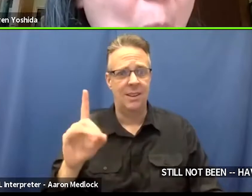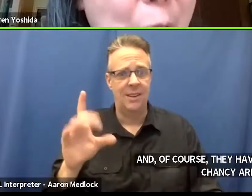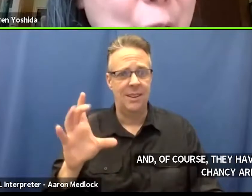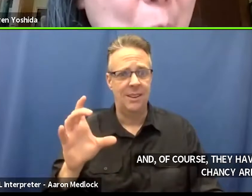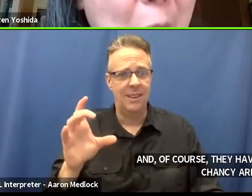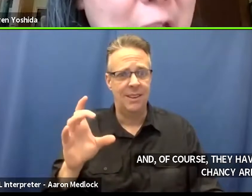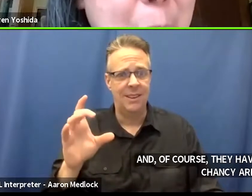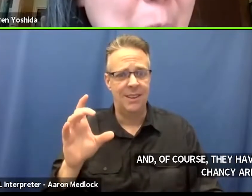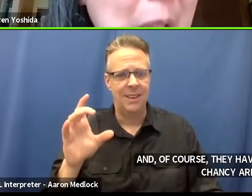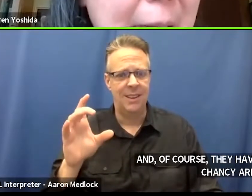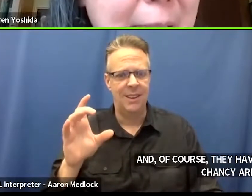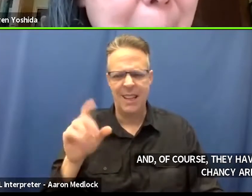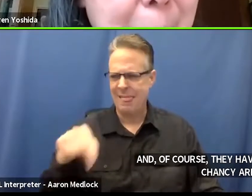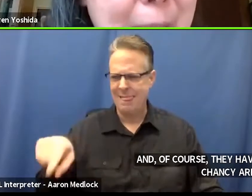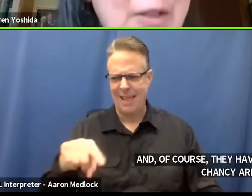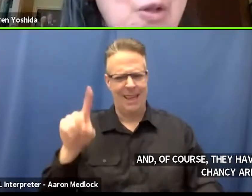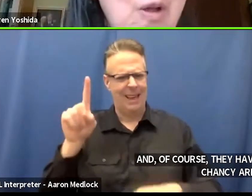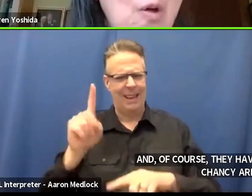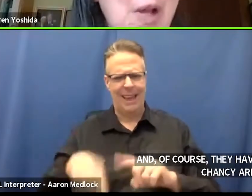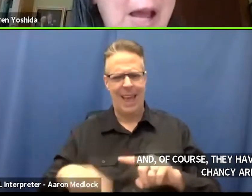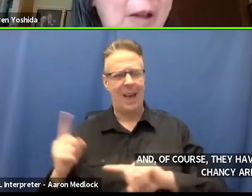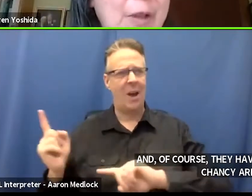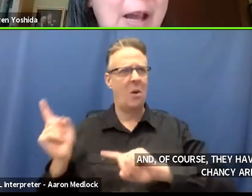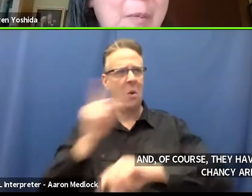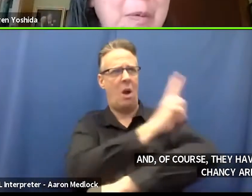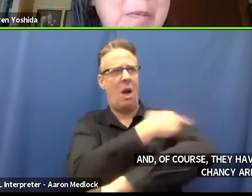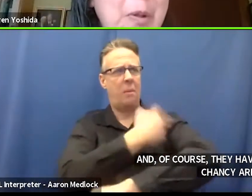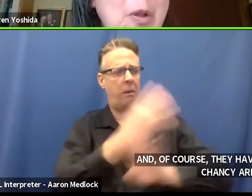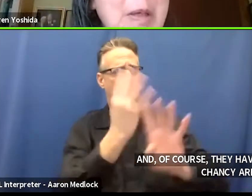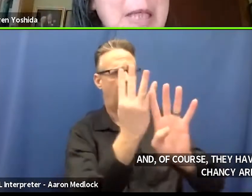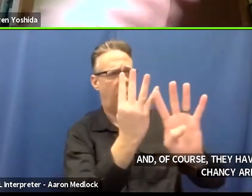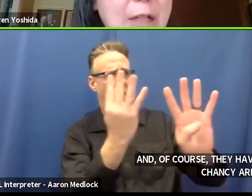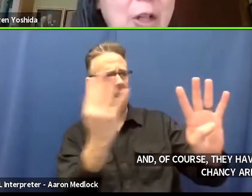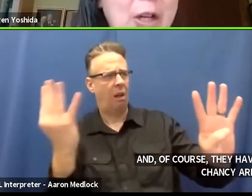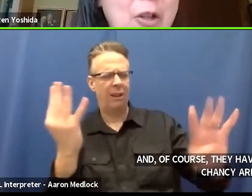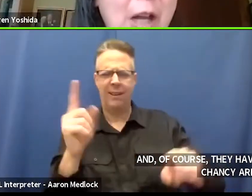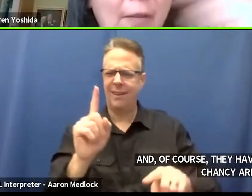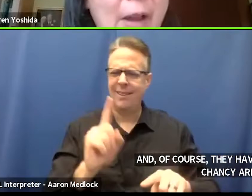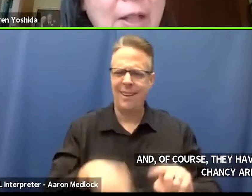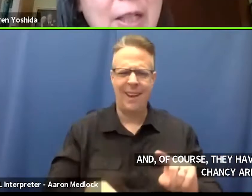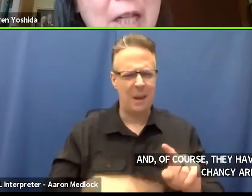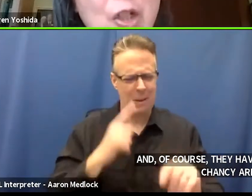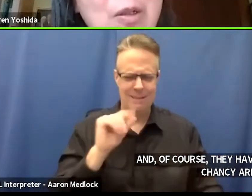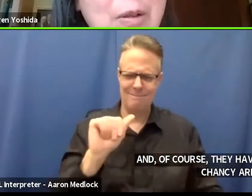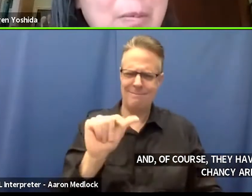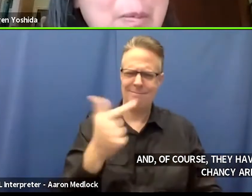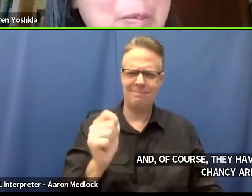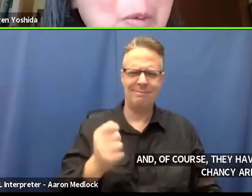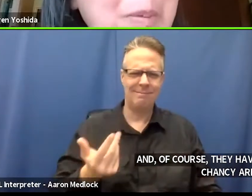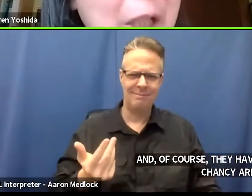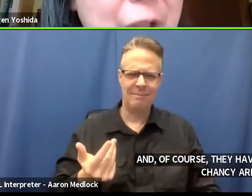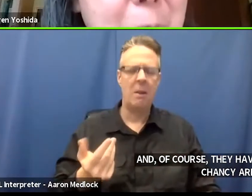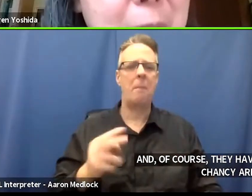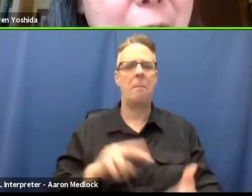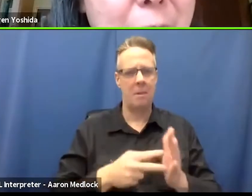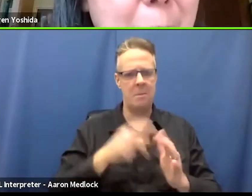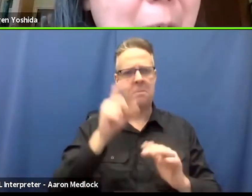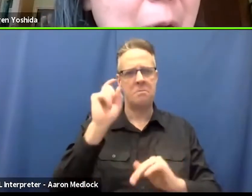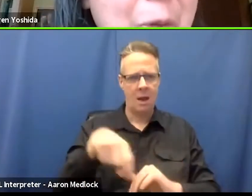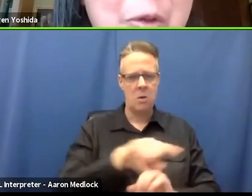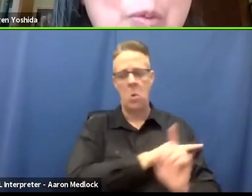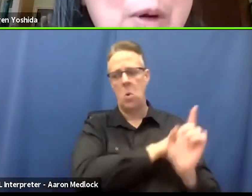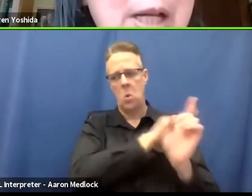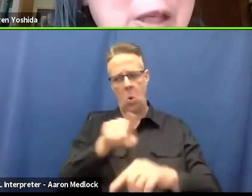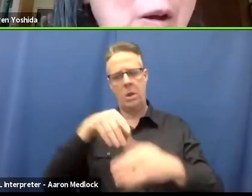be able to go out to a hospital lineup. So they're going to have people sent, a vaccination mobile team sent to